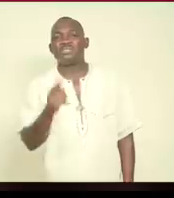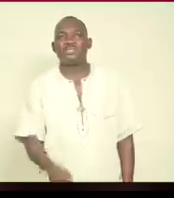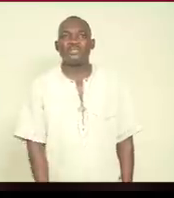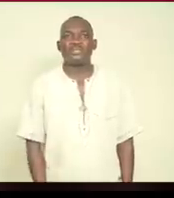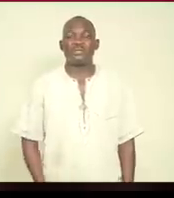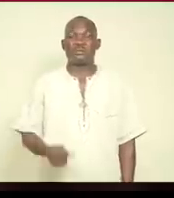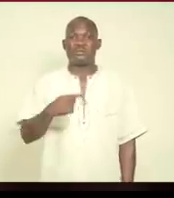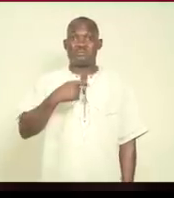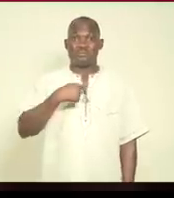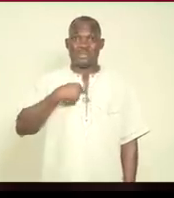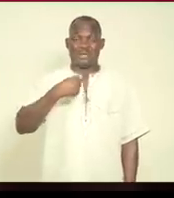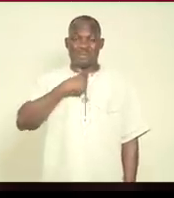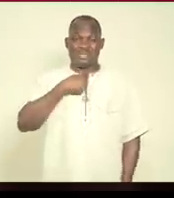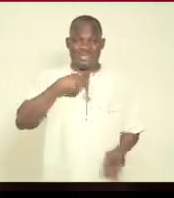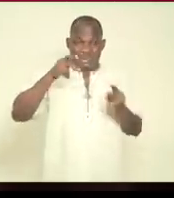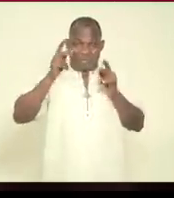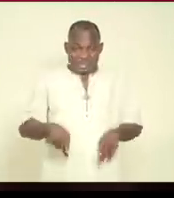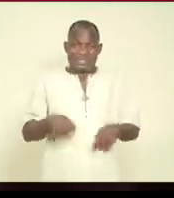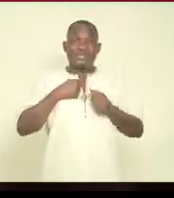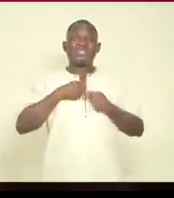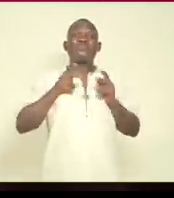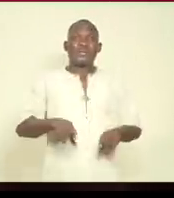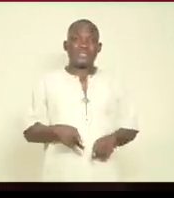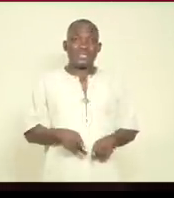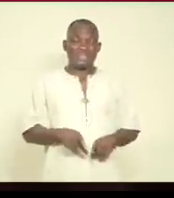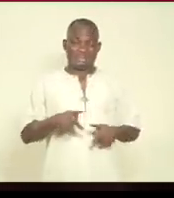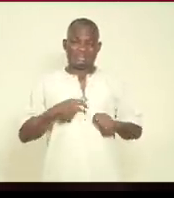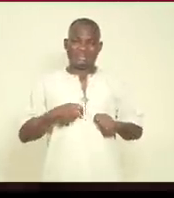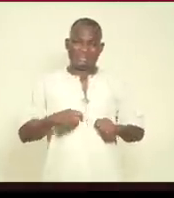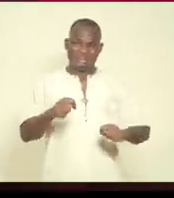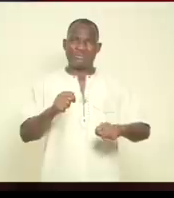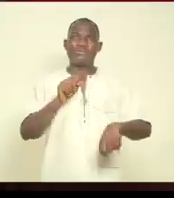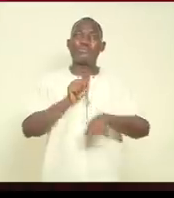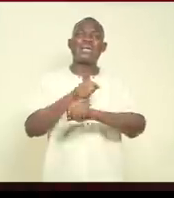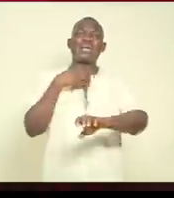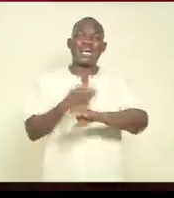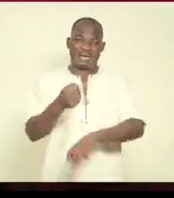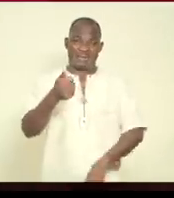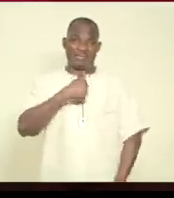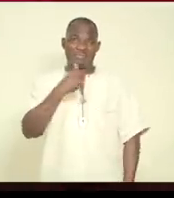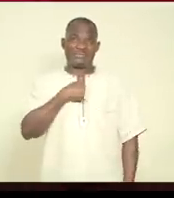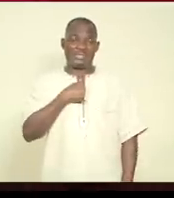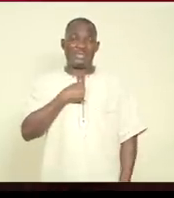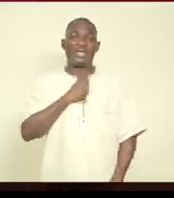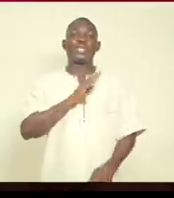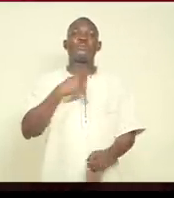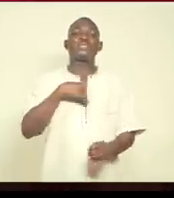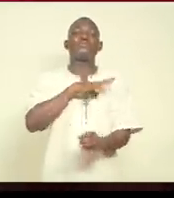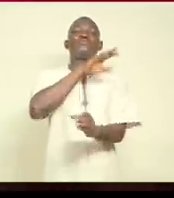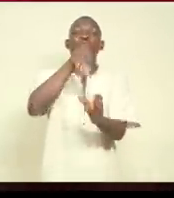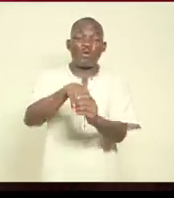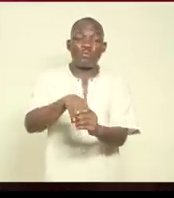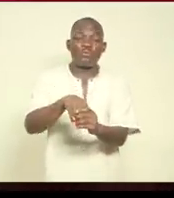I will personally make it my mission to involve officials of the